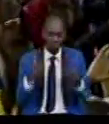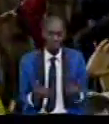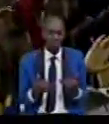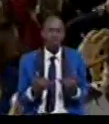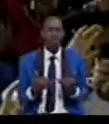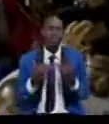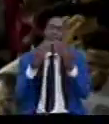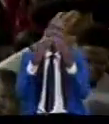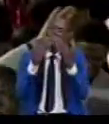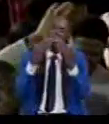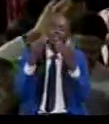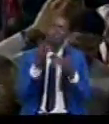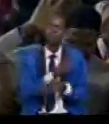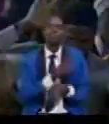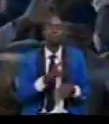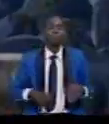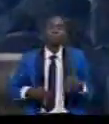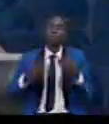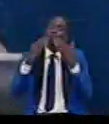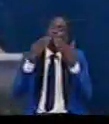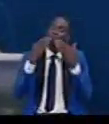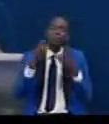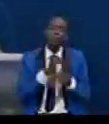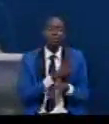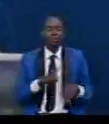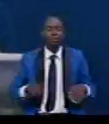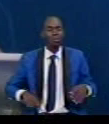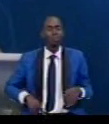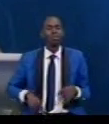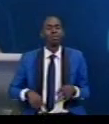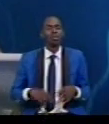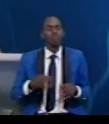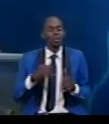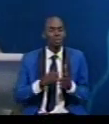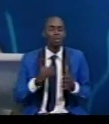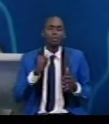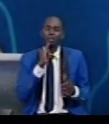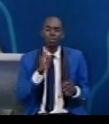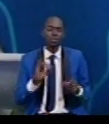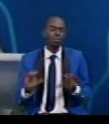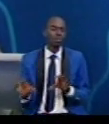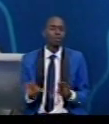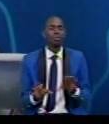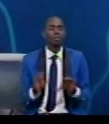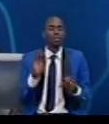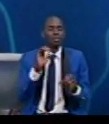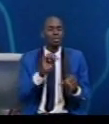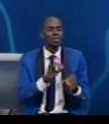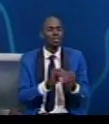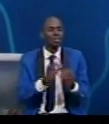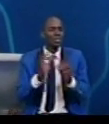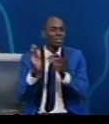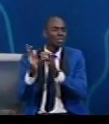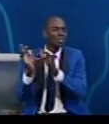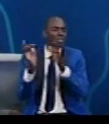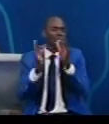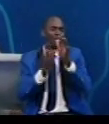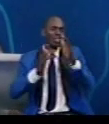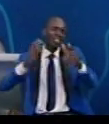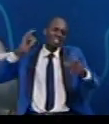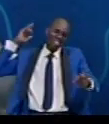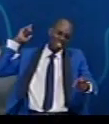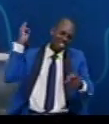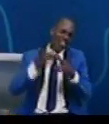you, Lord. Thank you, Lord. Thank you, Lord. We know it is done. In Jesus' name